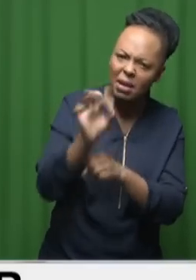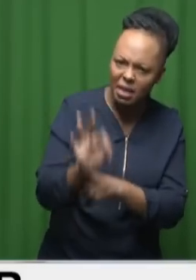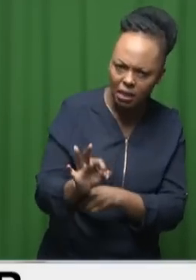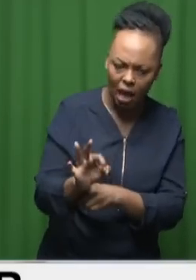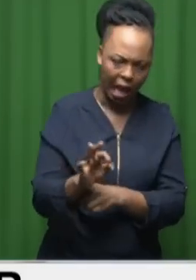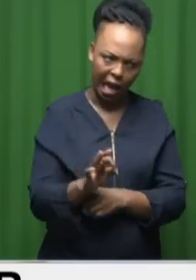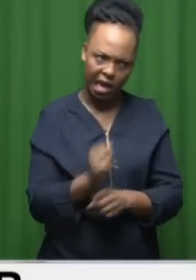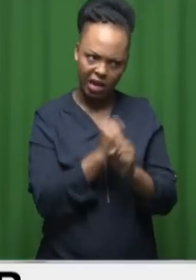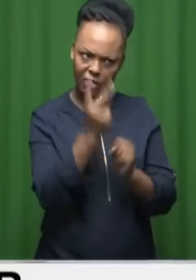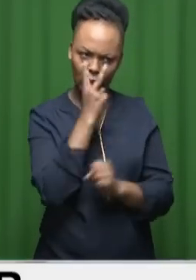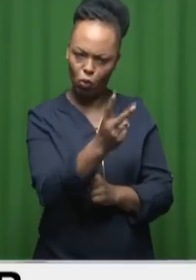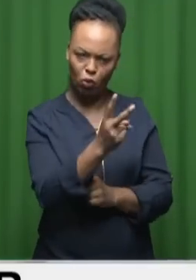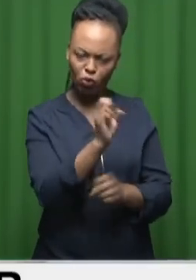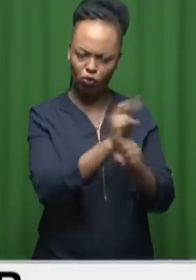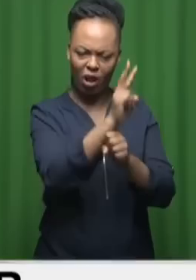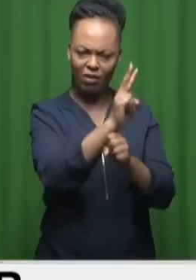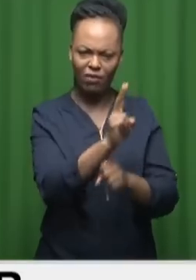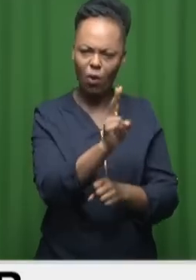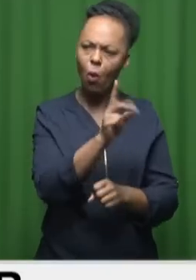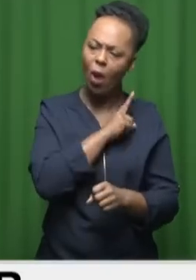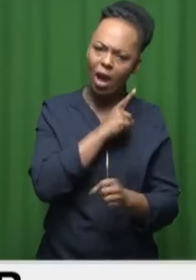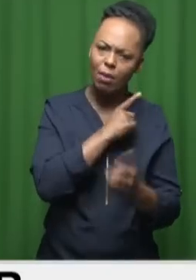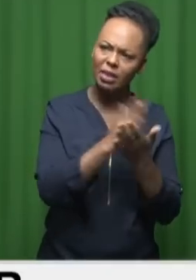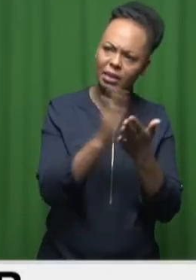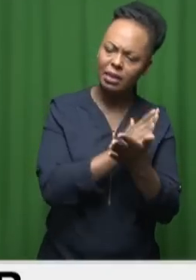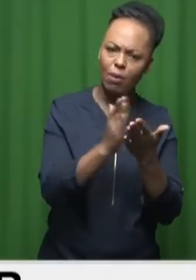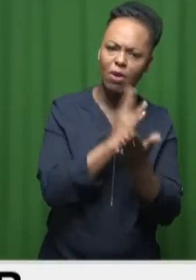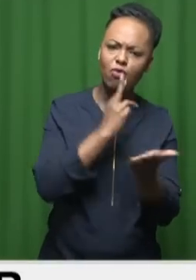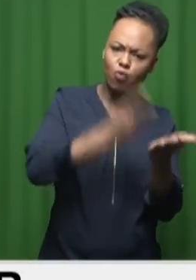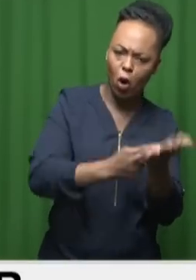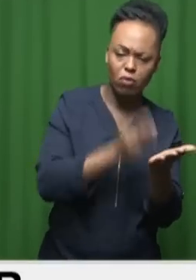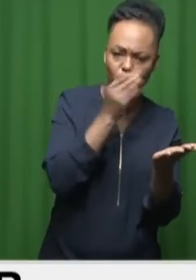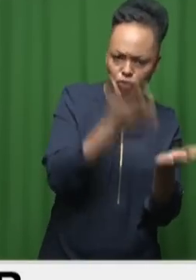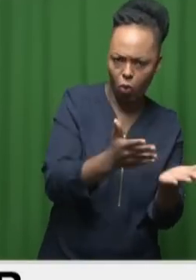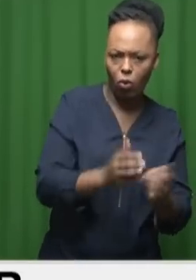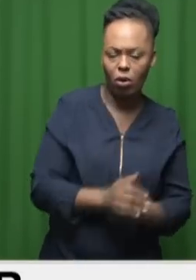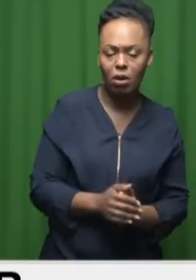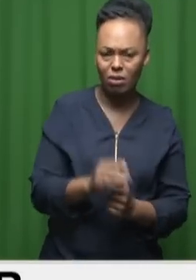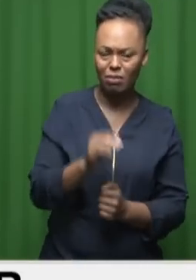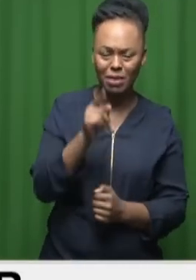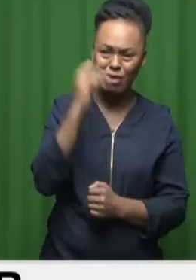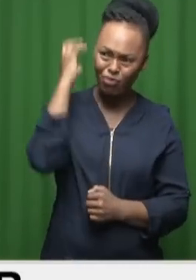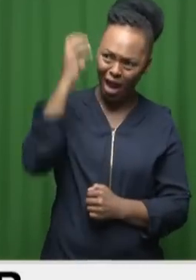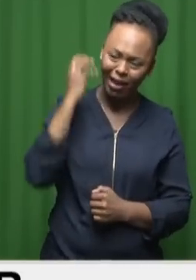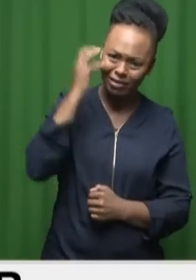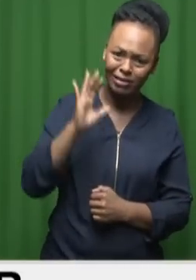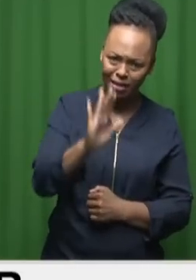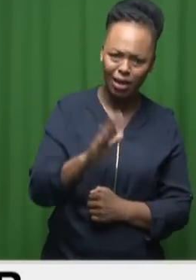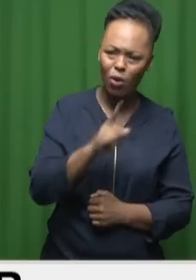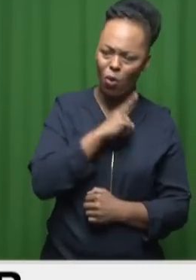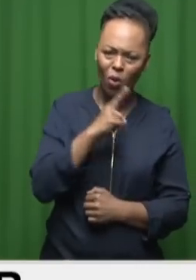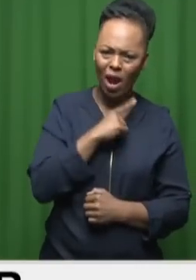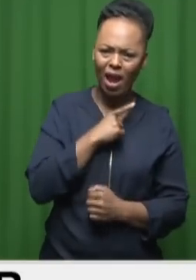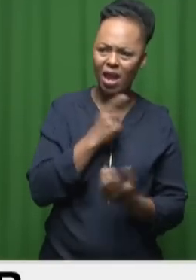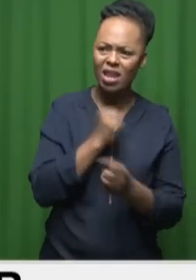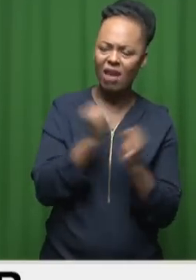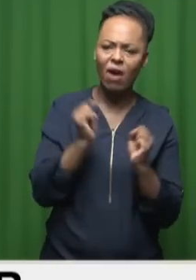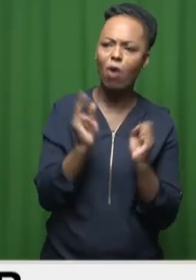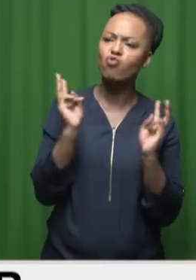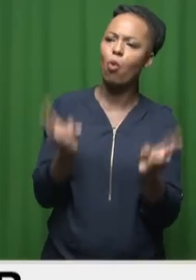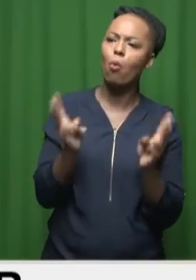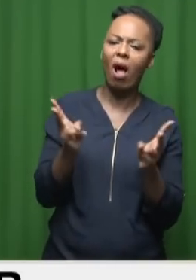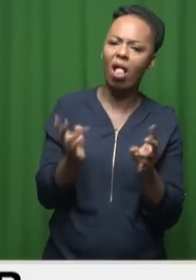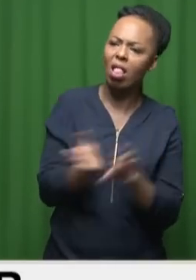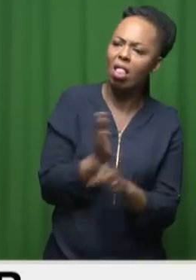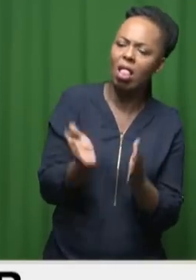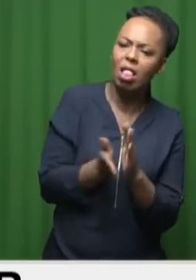seen 12. But because of some of the reports that I put out, but it's crazy. Why isn't it running optimally? Well, there's a whole